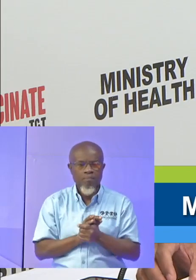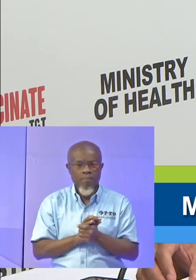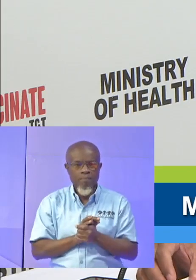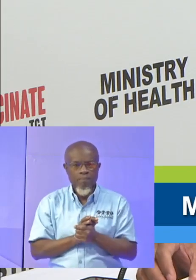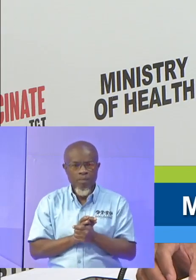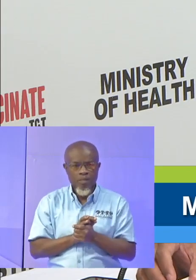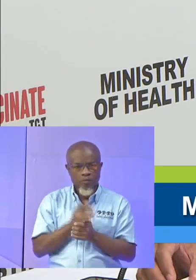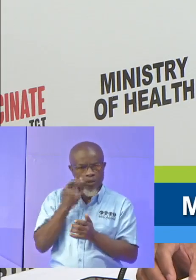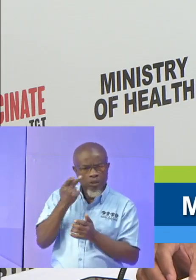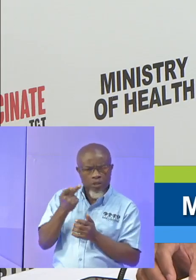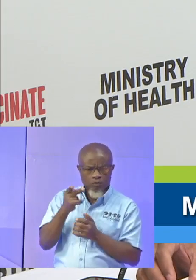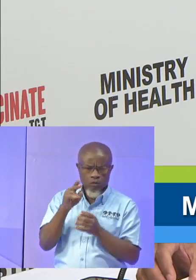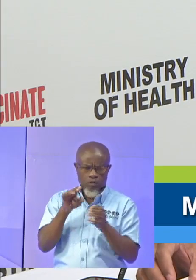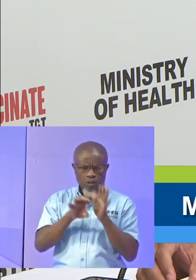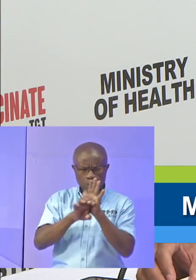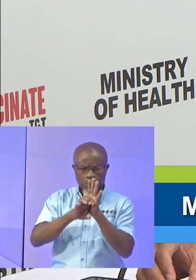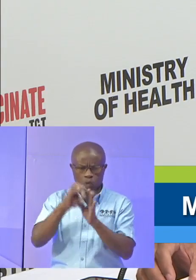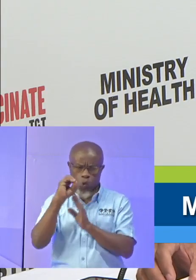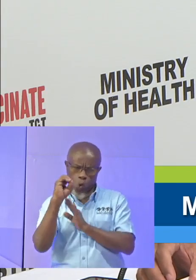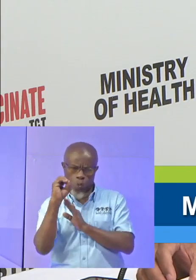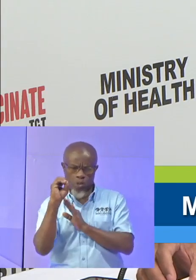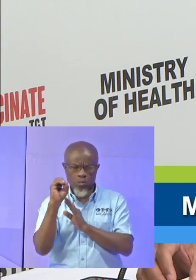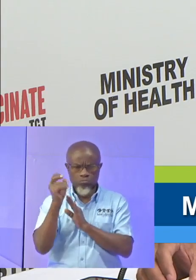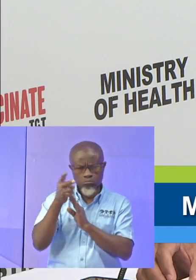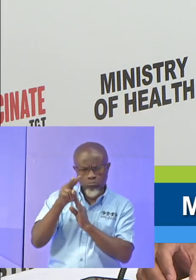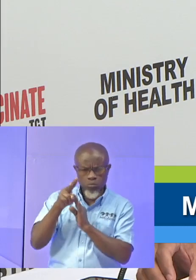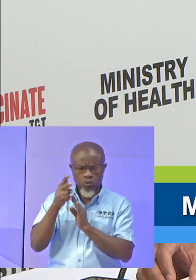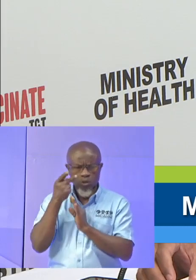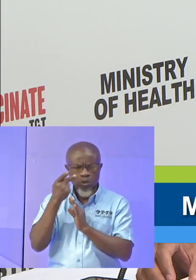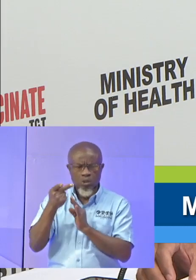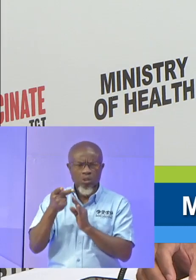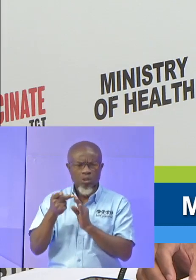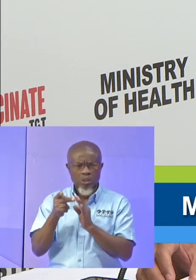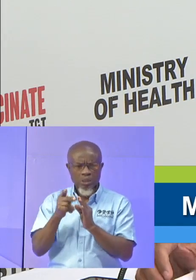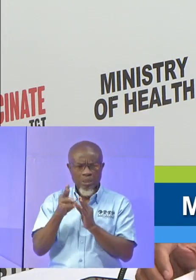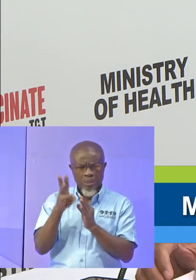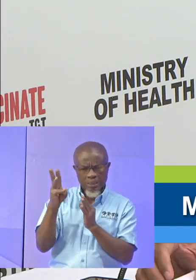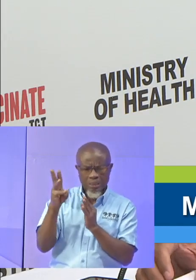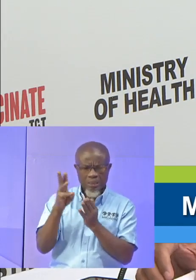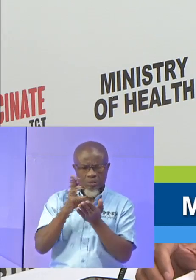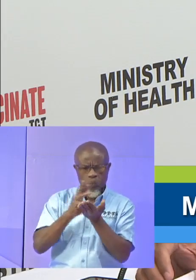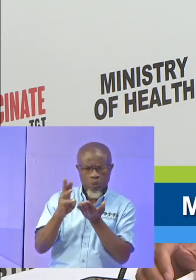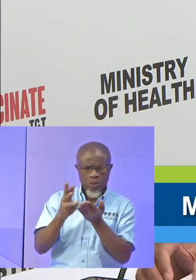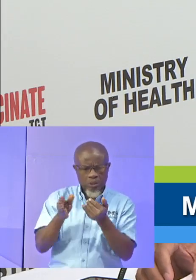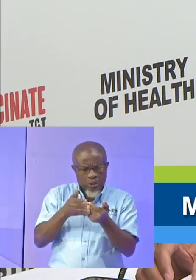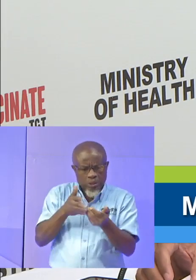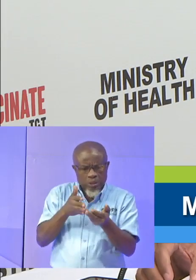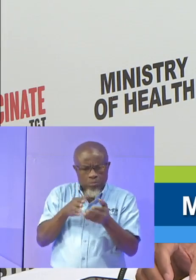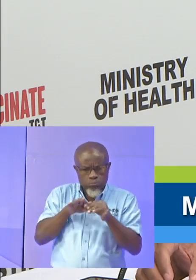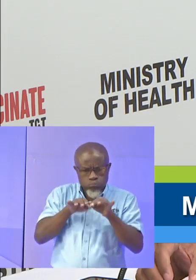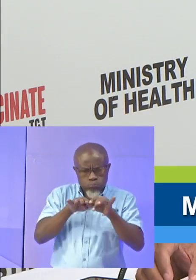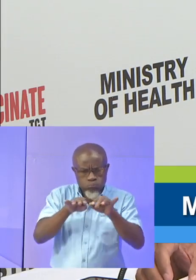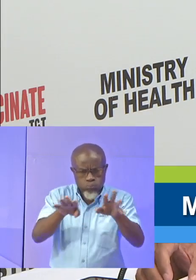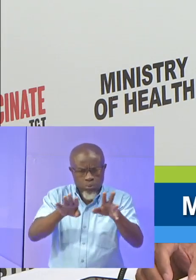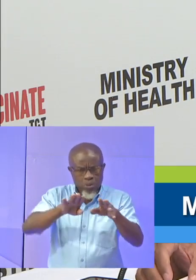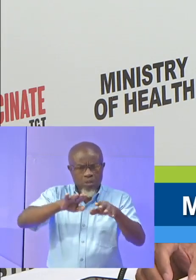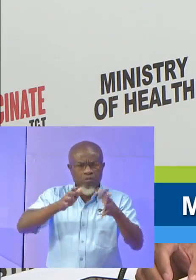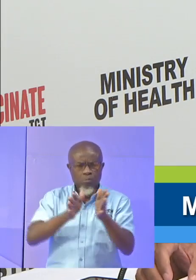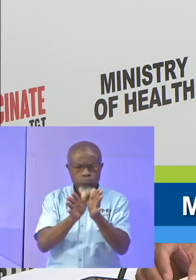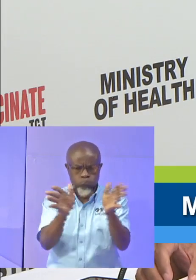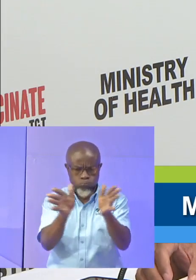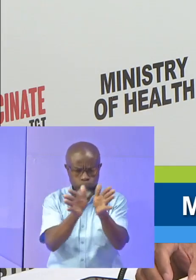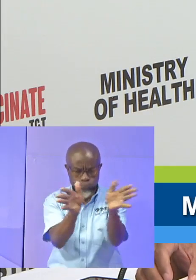at Omicron, for example, you saw in 6 weeks you're going through big populations, and you also see that some literature has